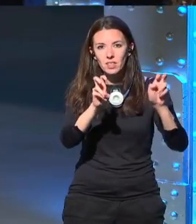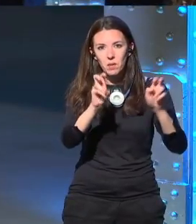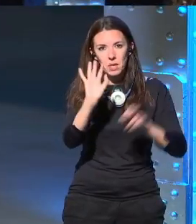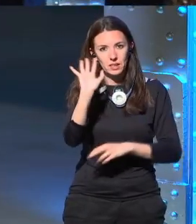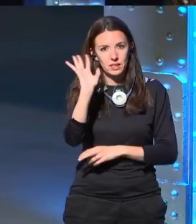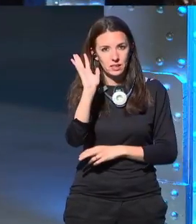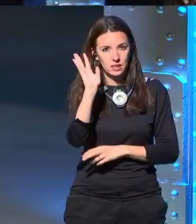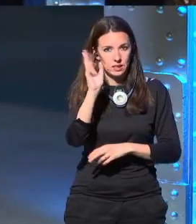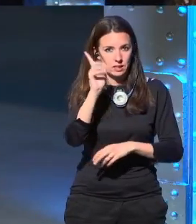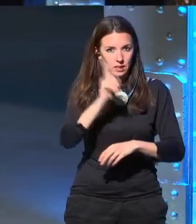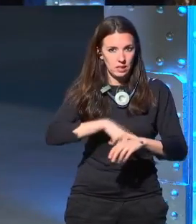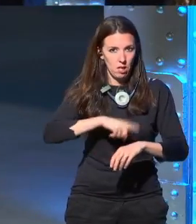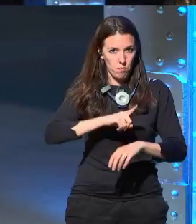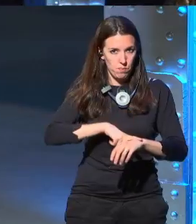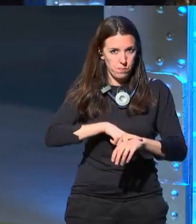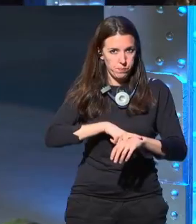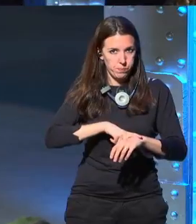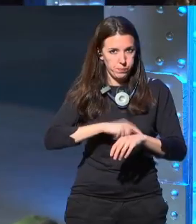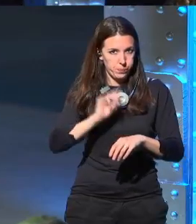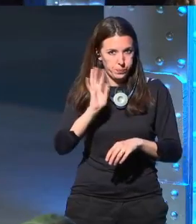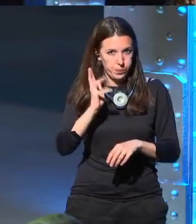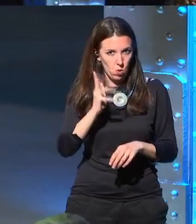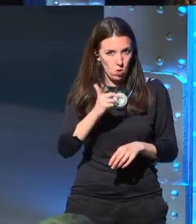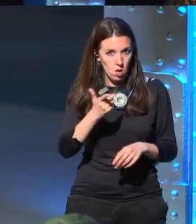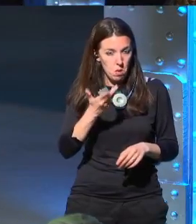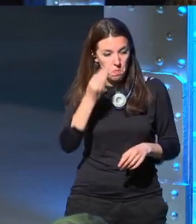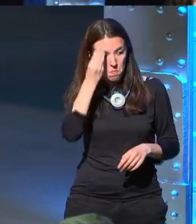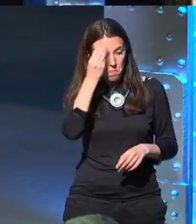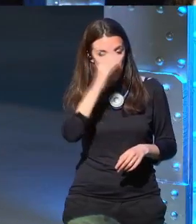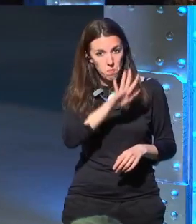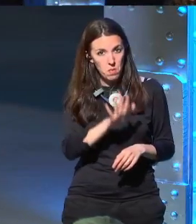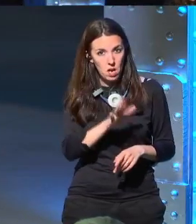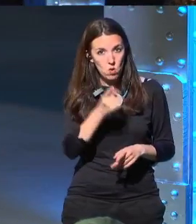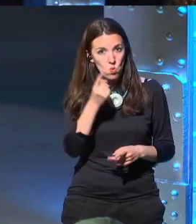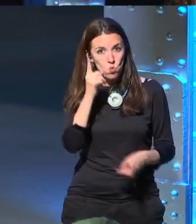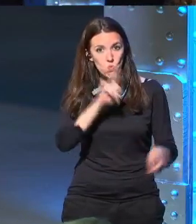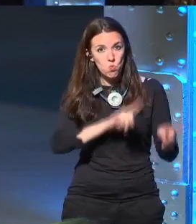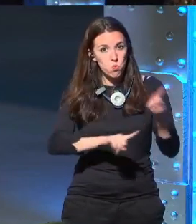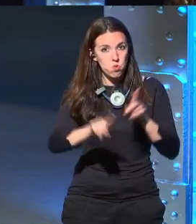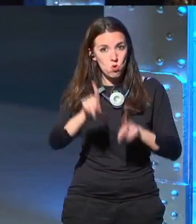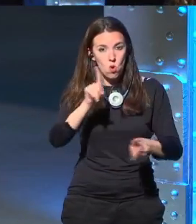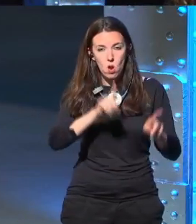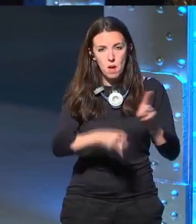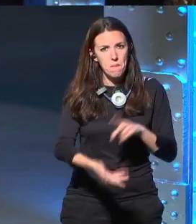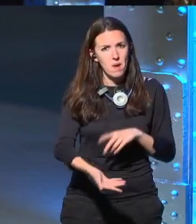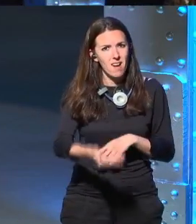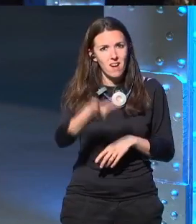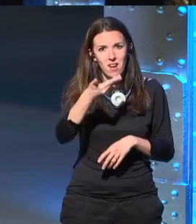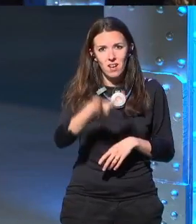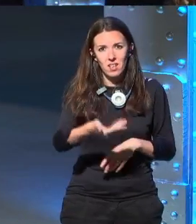have to hear about comments about time, your feelings about time. I'm under the impression that one of the